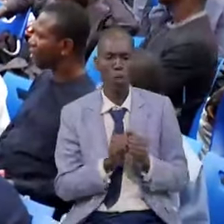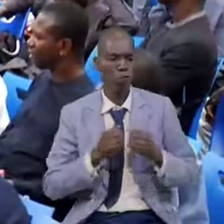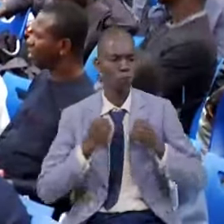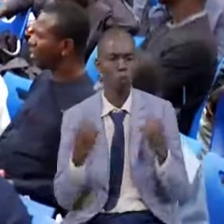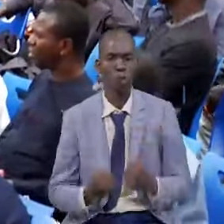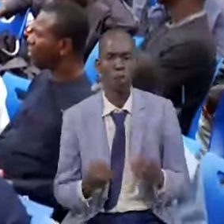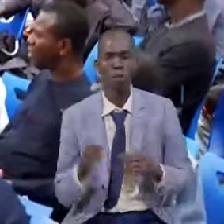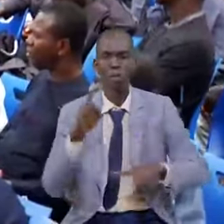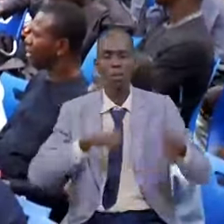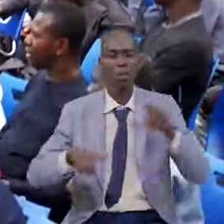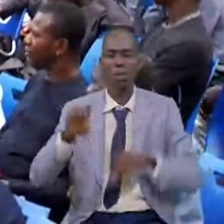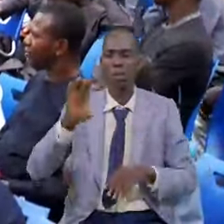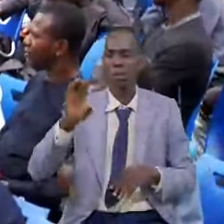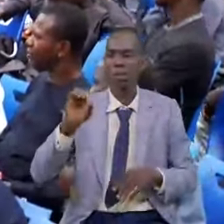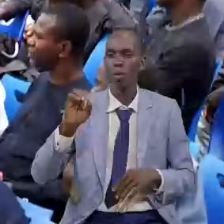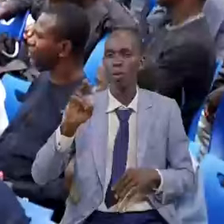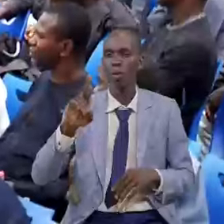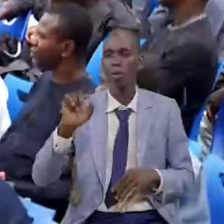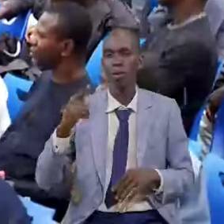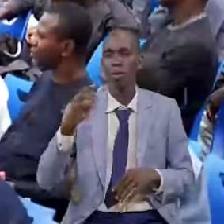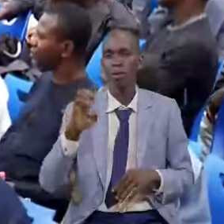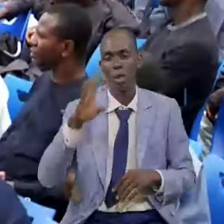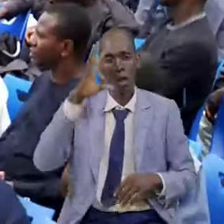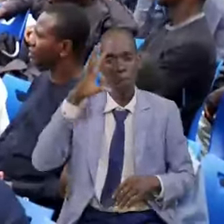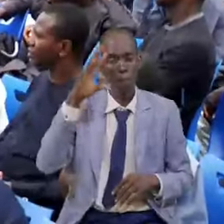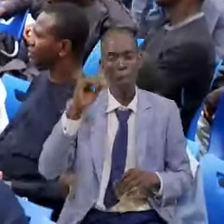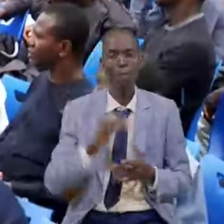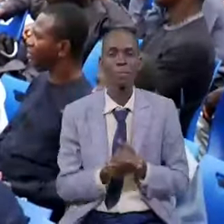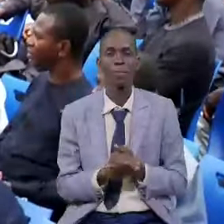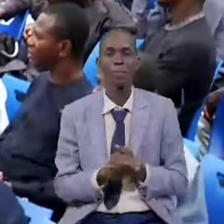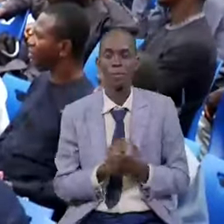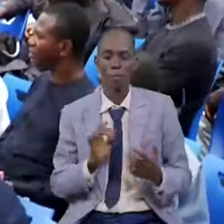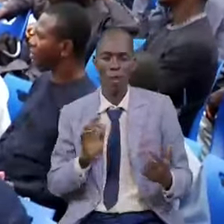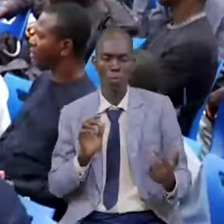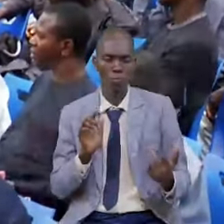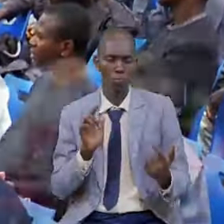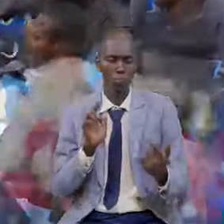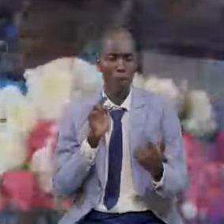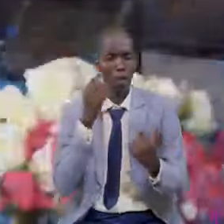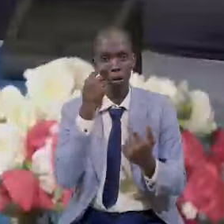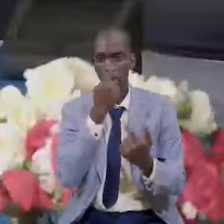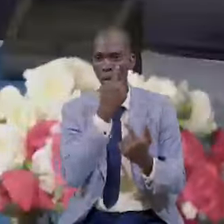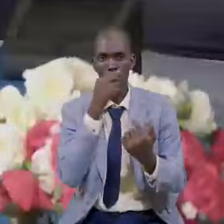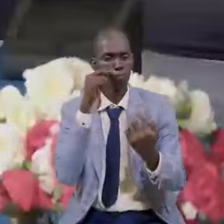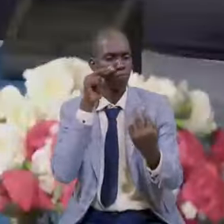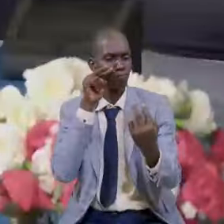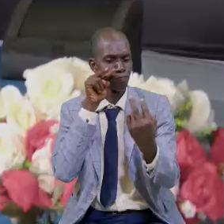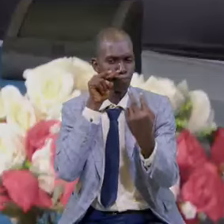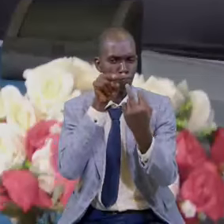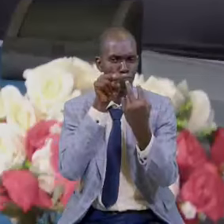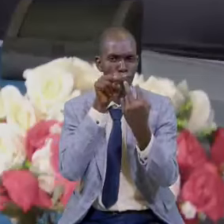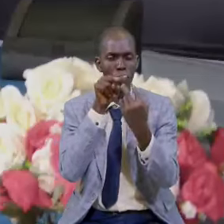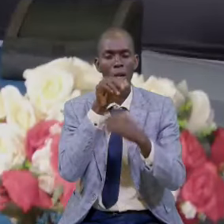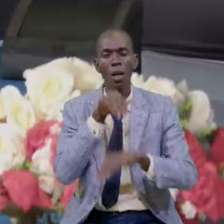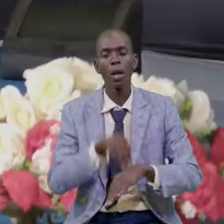courageous man. And he looked at Goliath, eyeball. Tribal. The person who